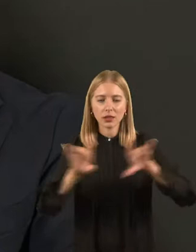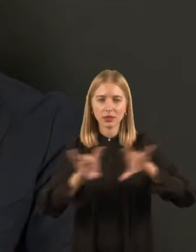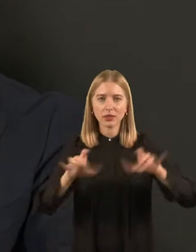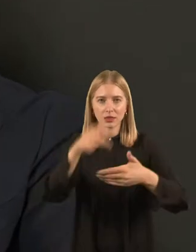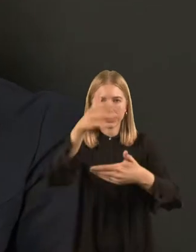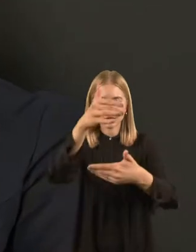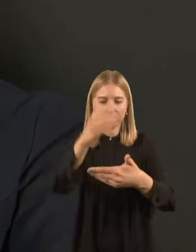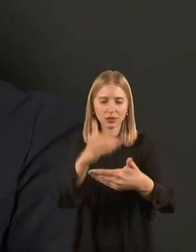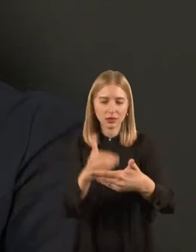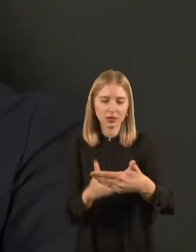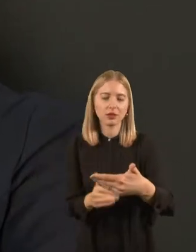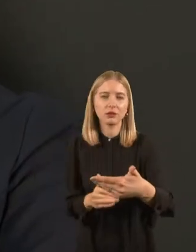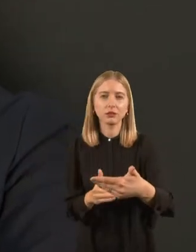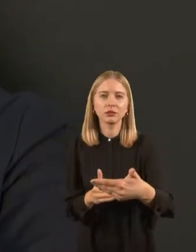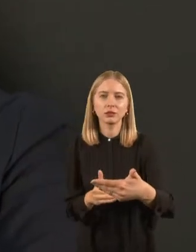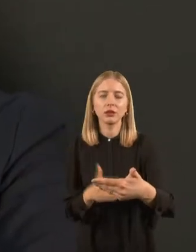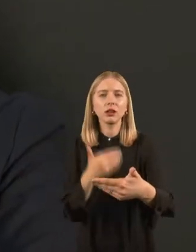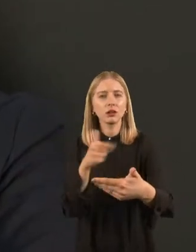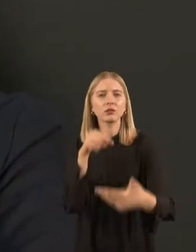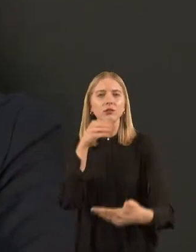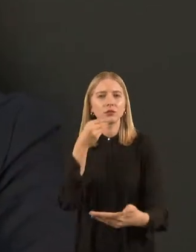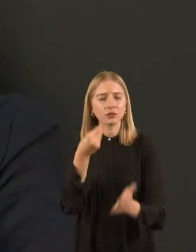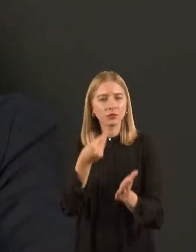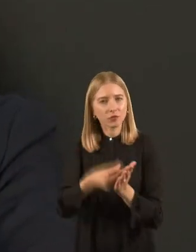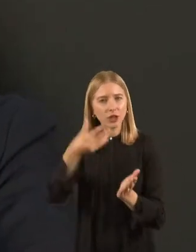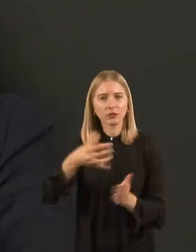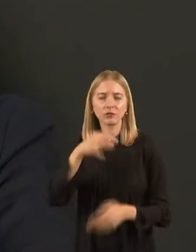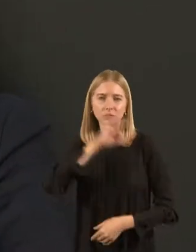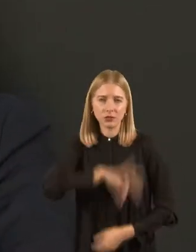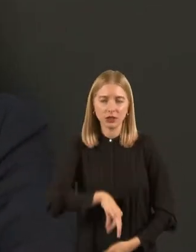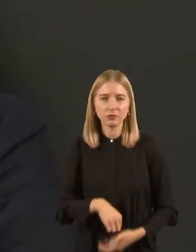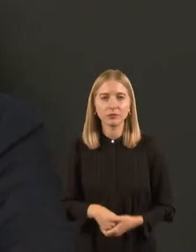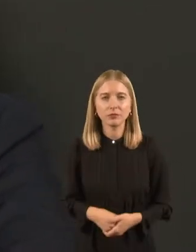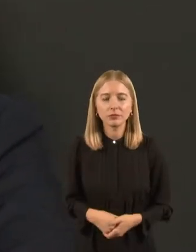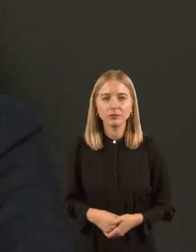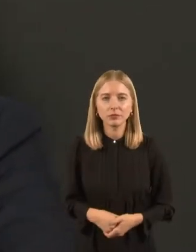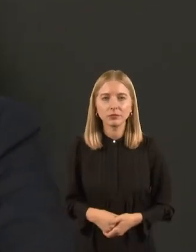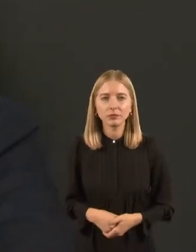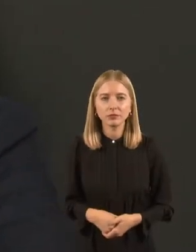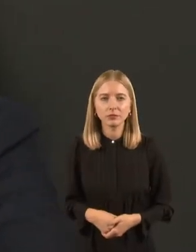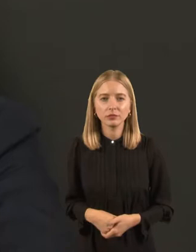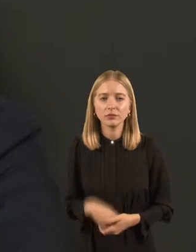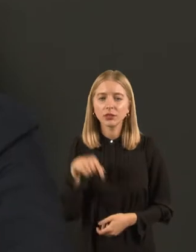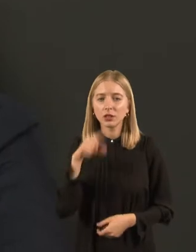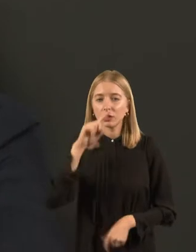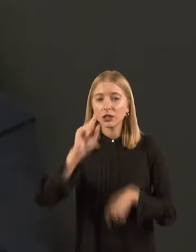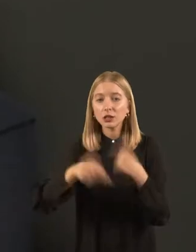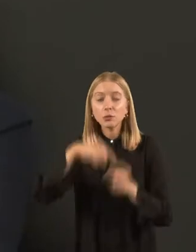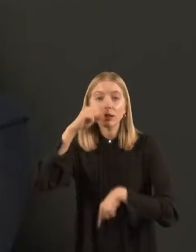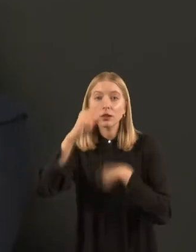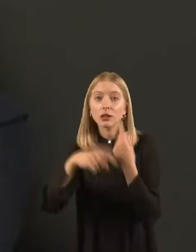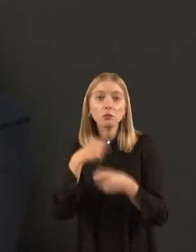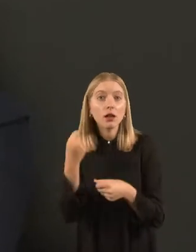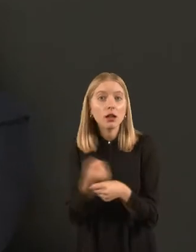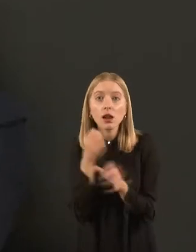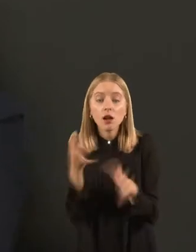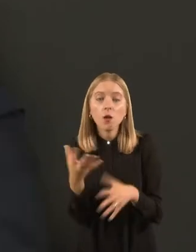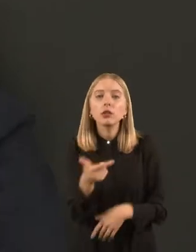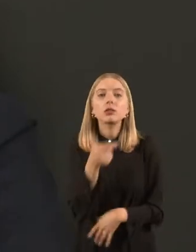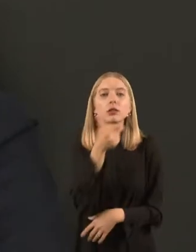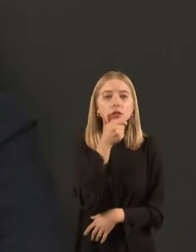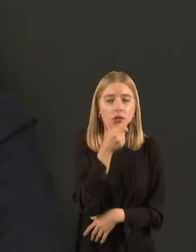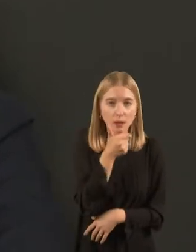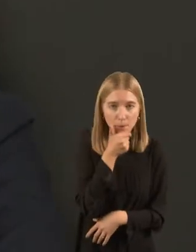this discussion by saying that the review is a very valuable document, and what we